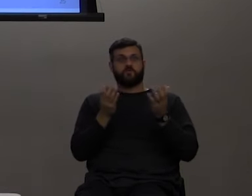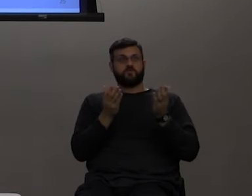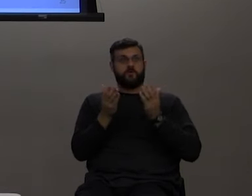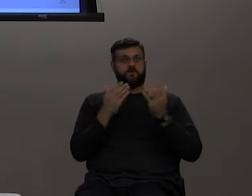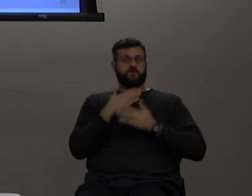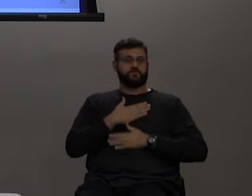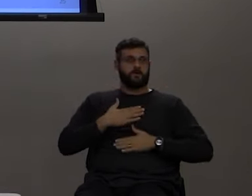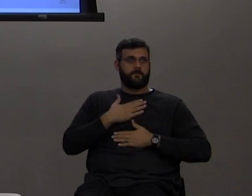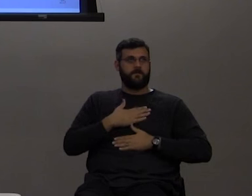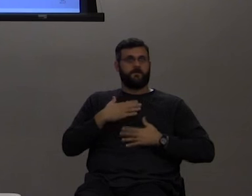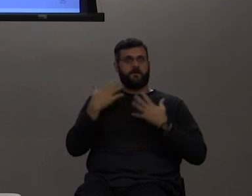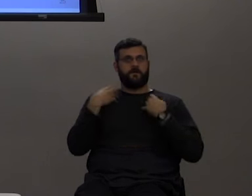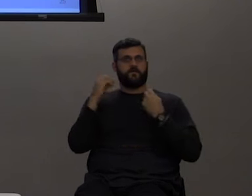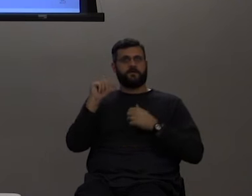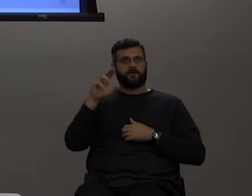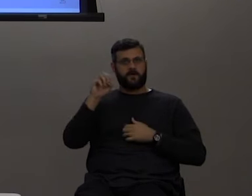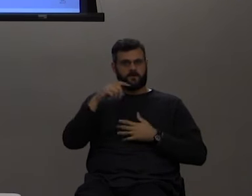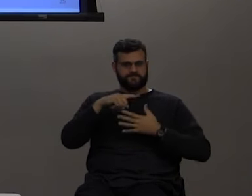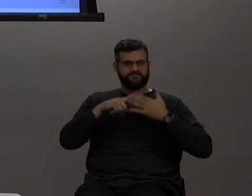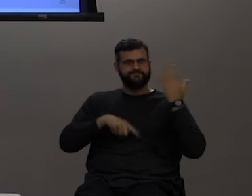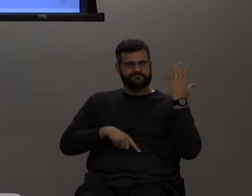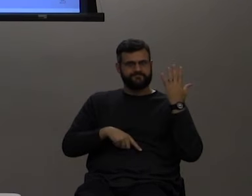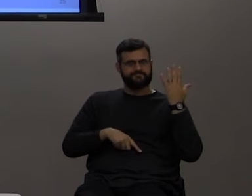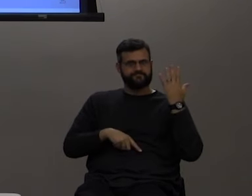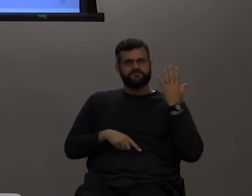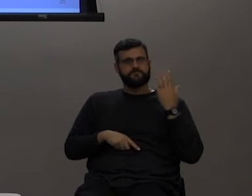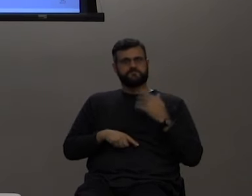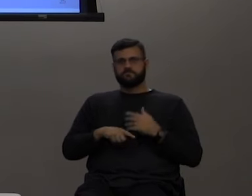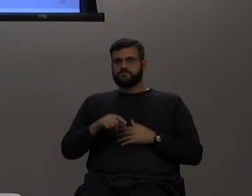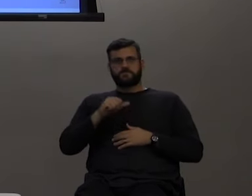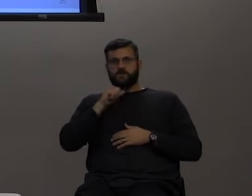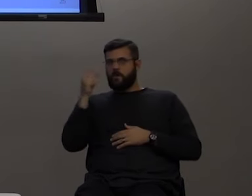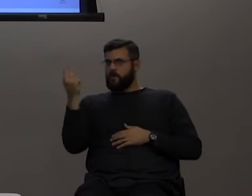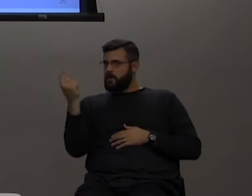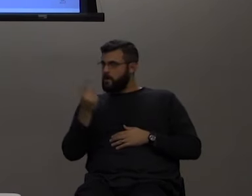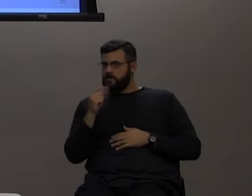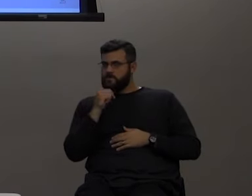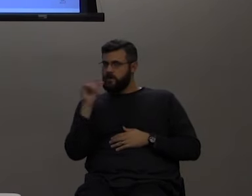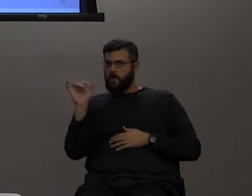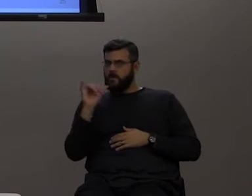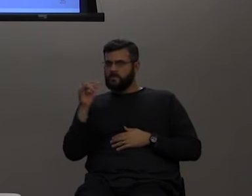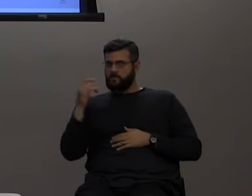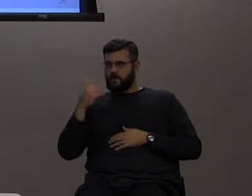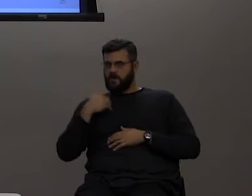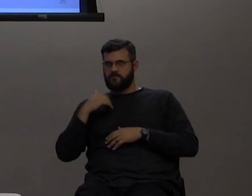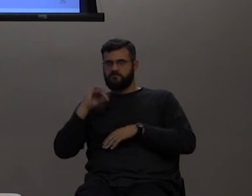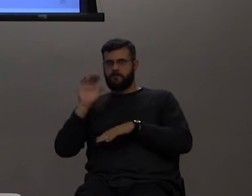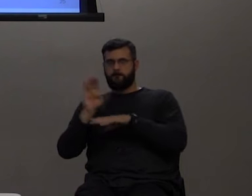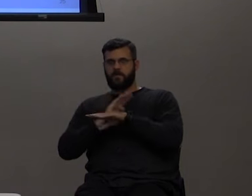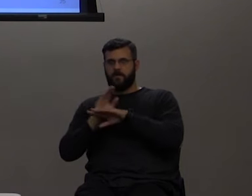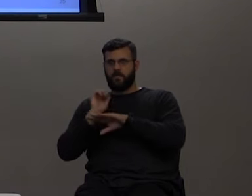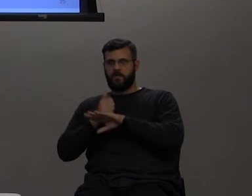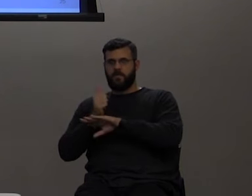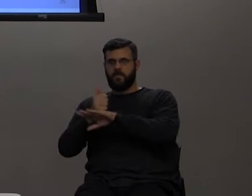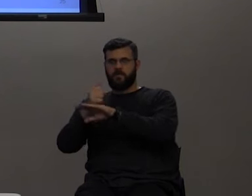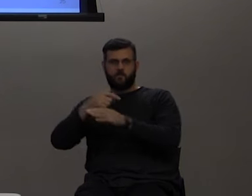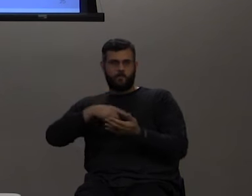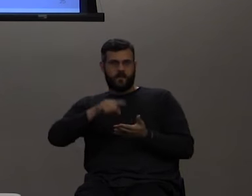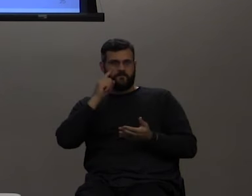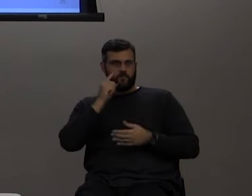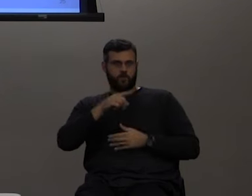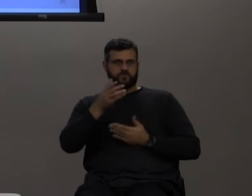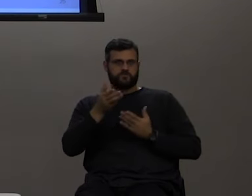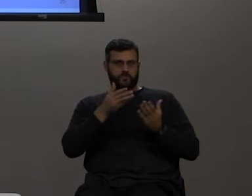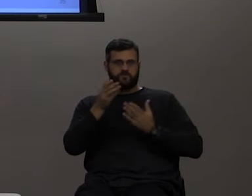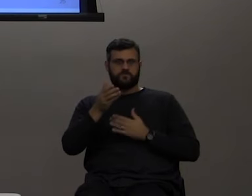they be entertainment, healthcare, what have you, and you're not also bringing in the businesses that help pay for those services,